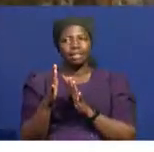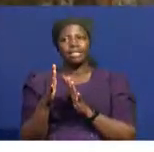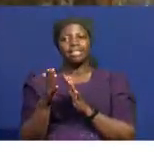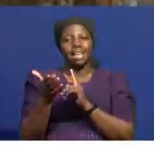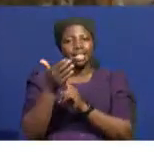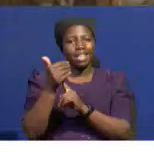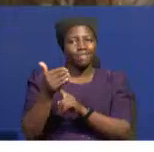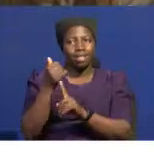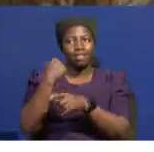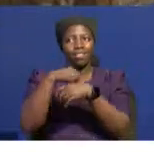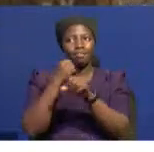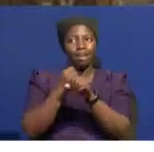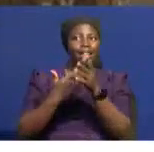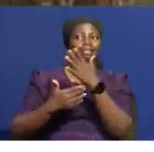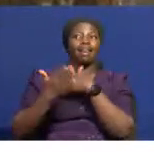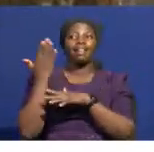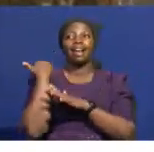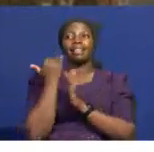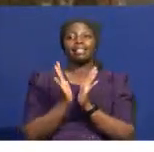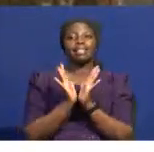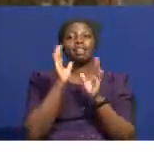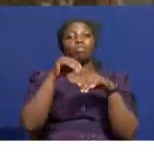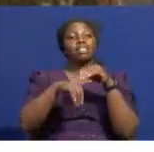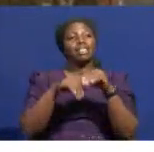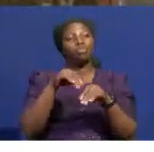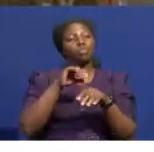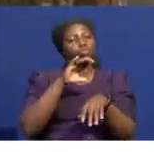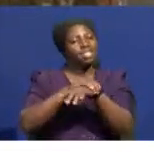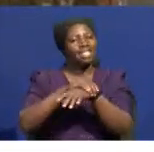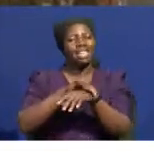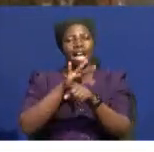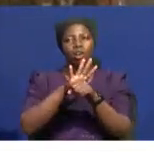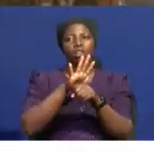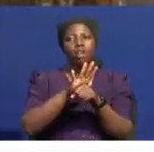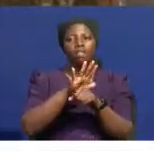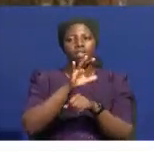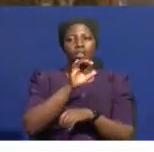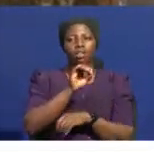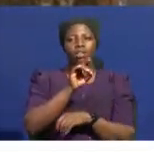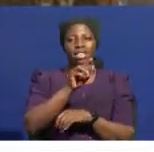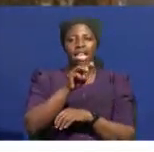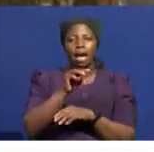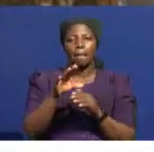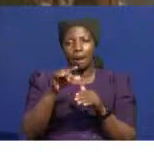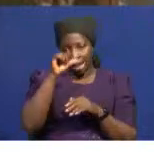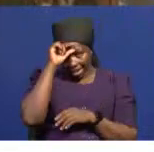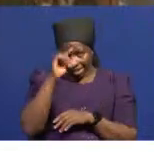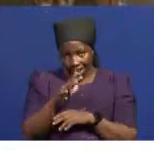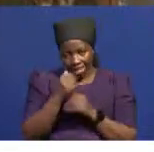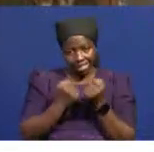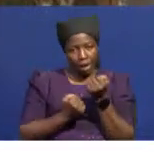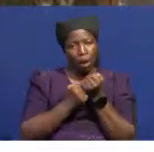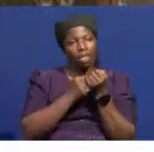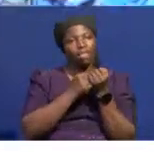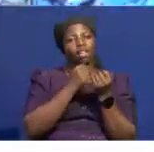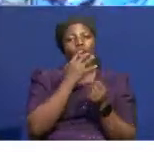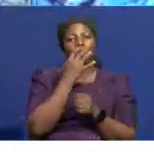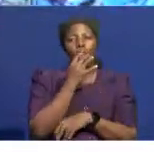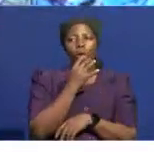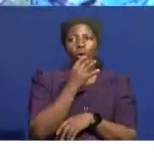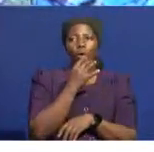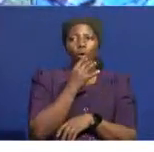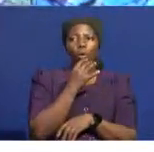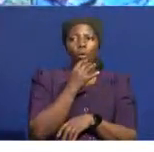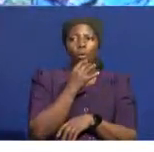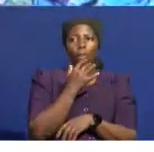last general election of getting as many ODM governors as possible must always continue. The